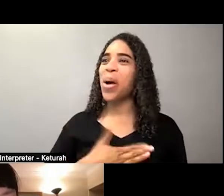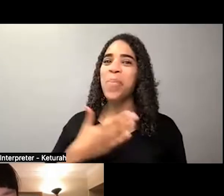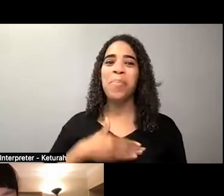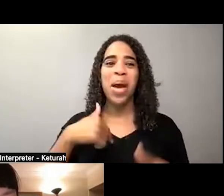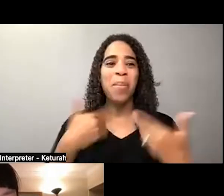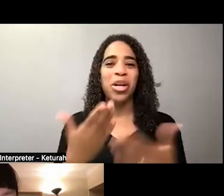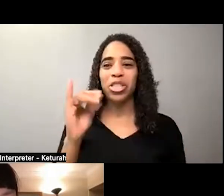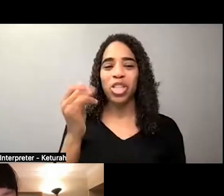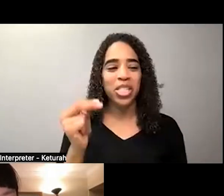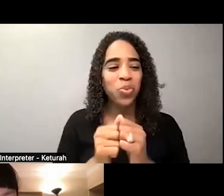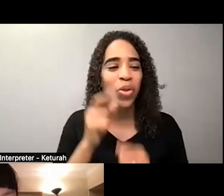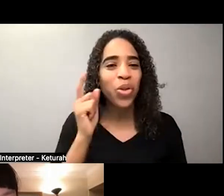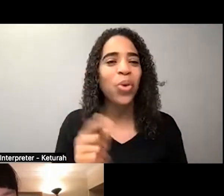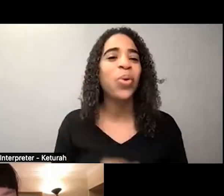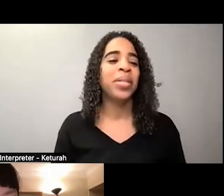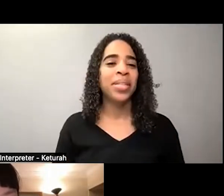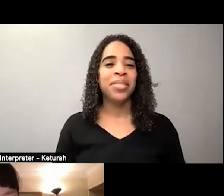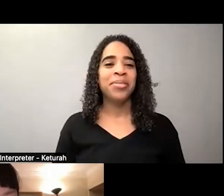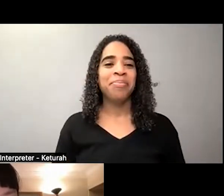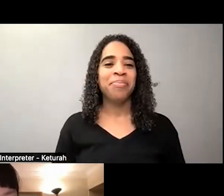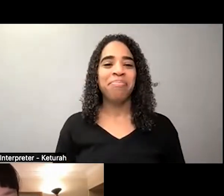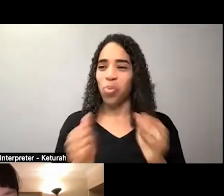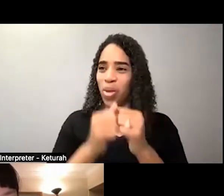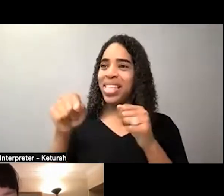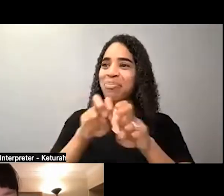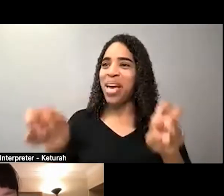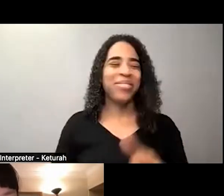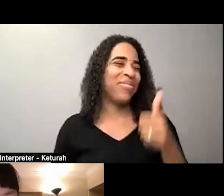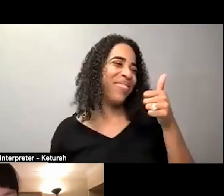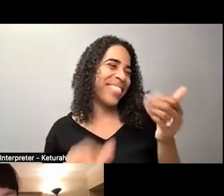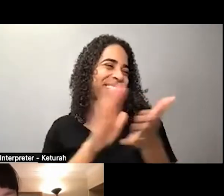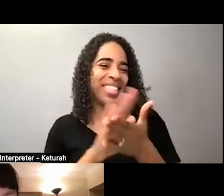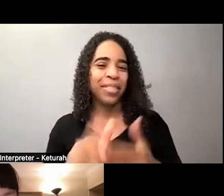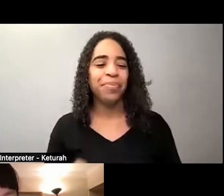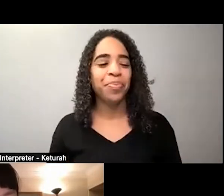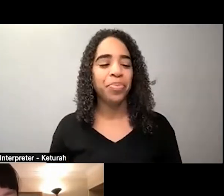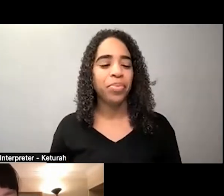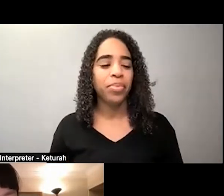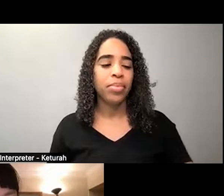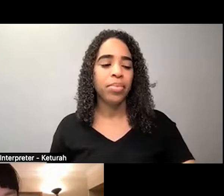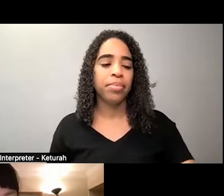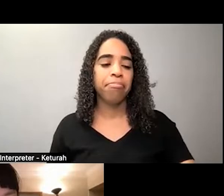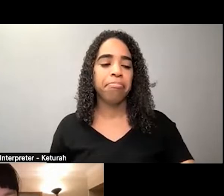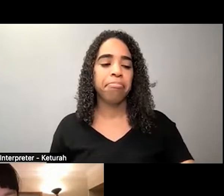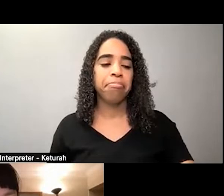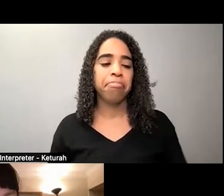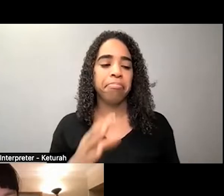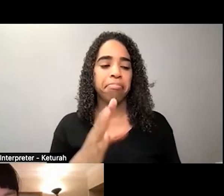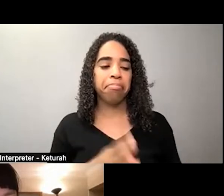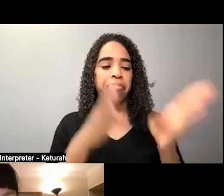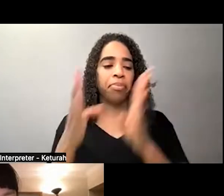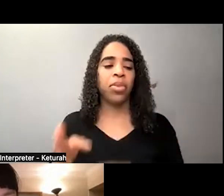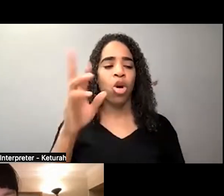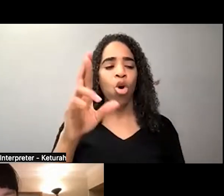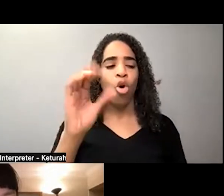with you, with this panel. Nice, nice. Next up, we have Rokhsareh